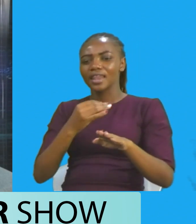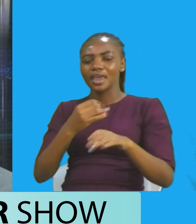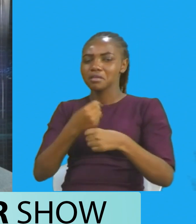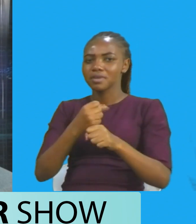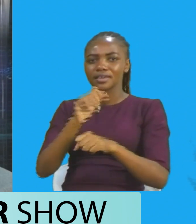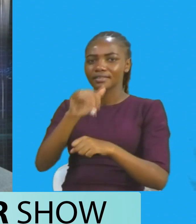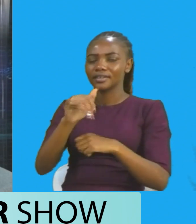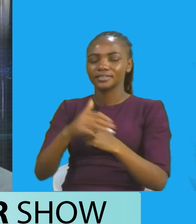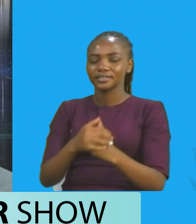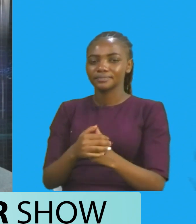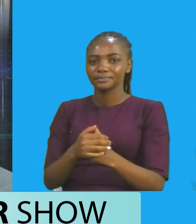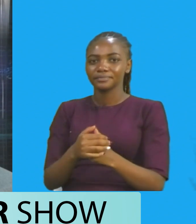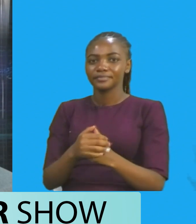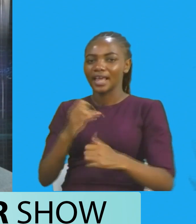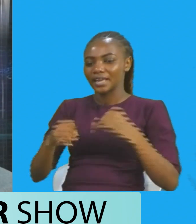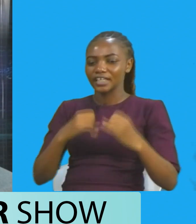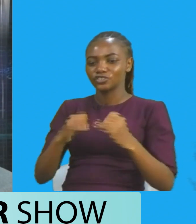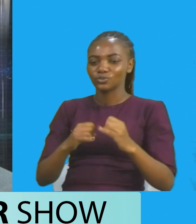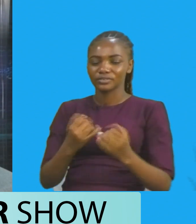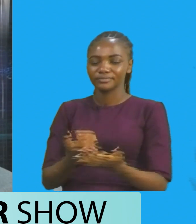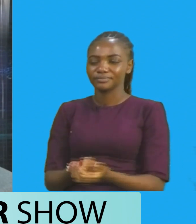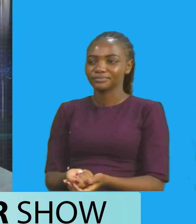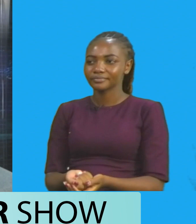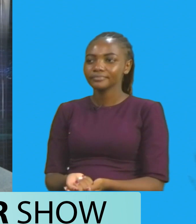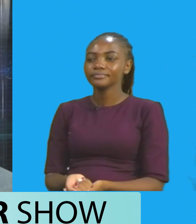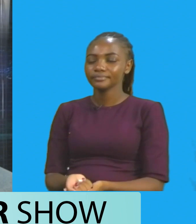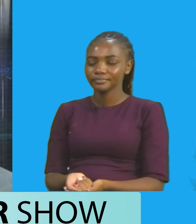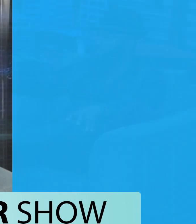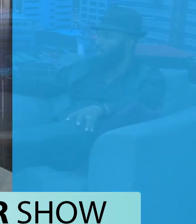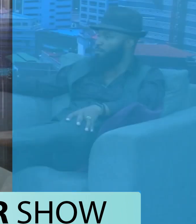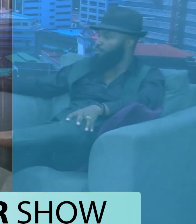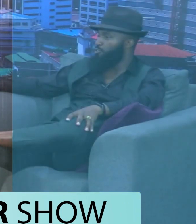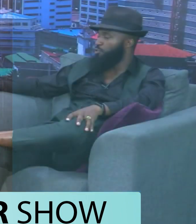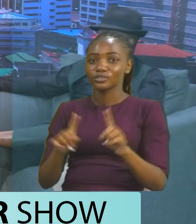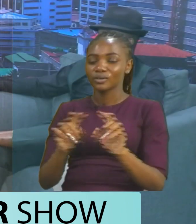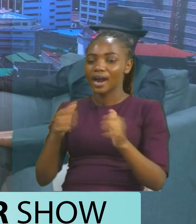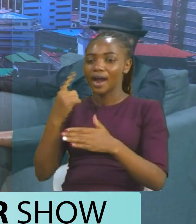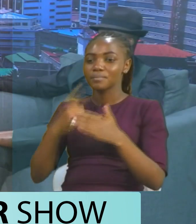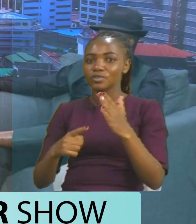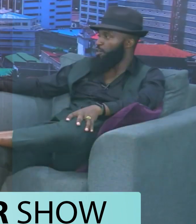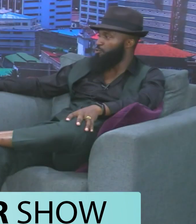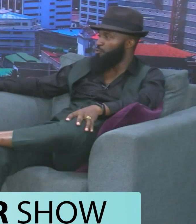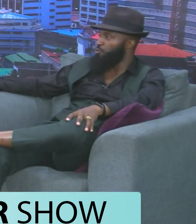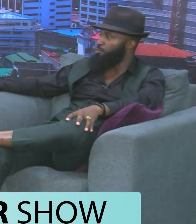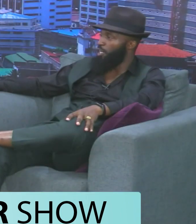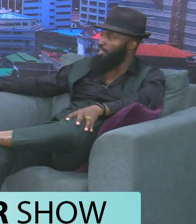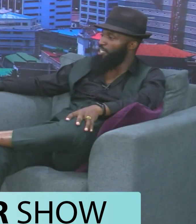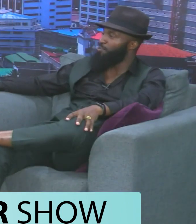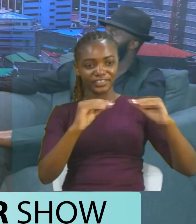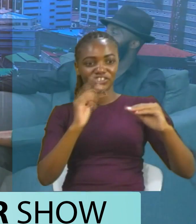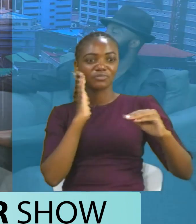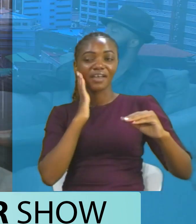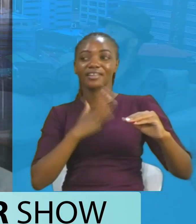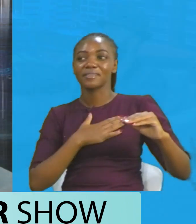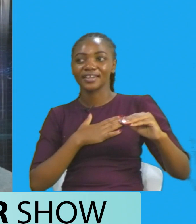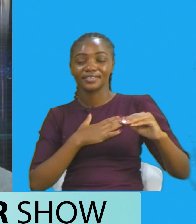dishes I love cooking, and the product is always beautiful. I actually happened to even teach my mom how to cook with pilau.